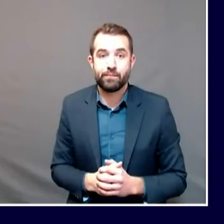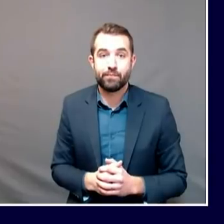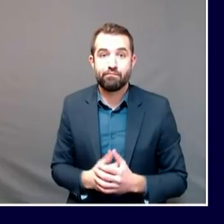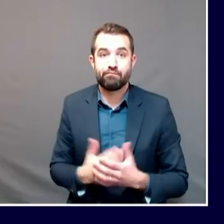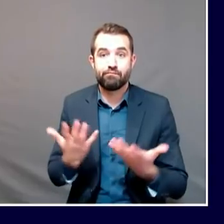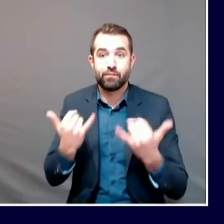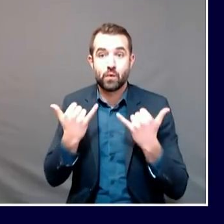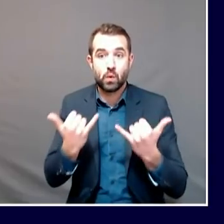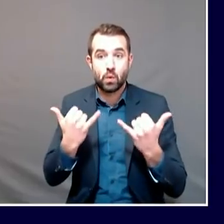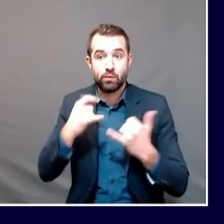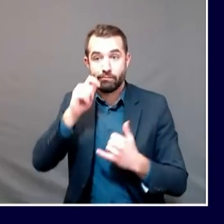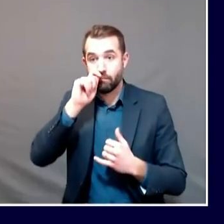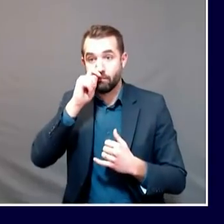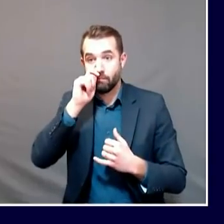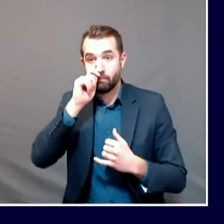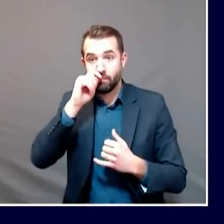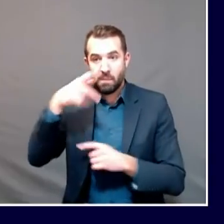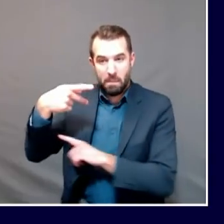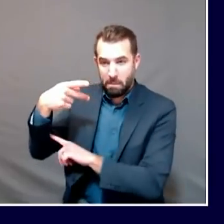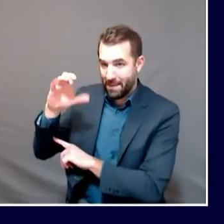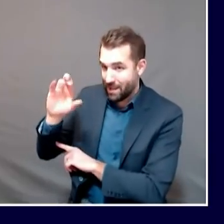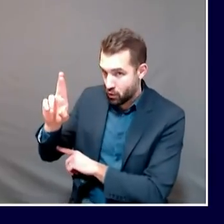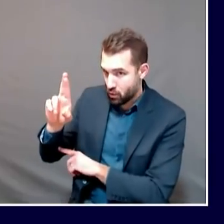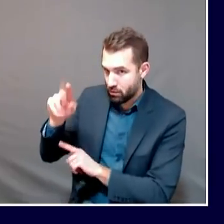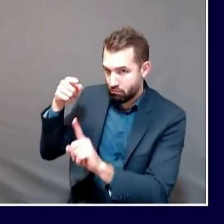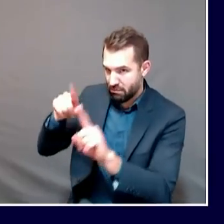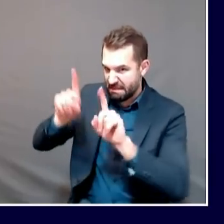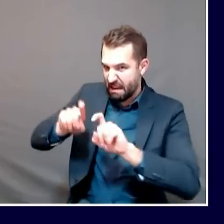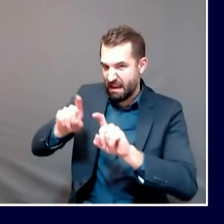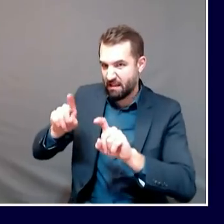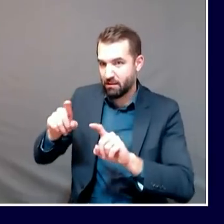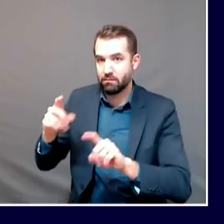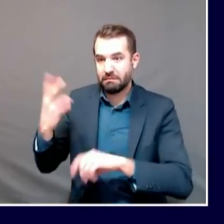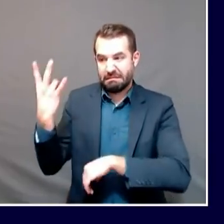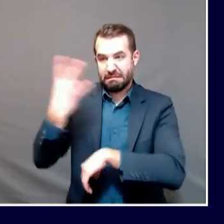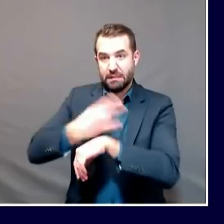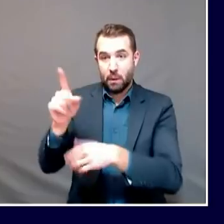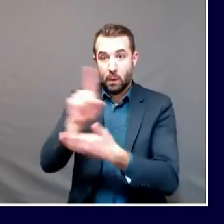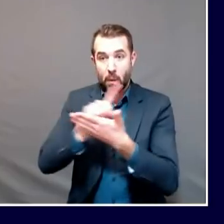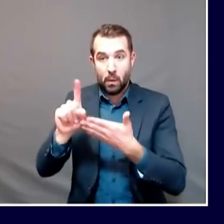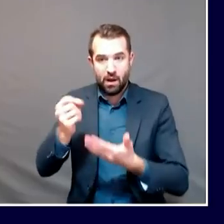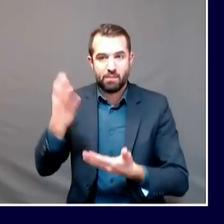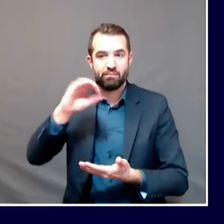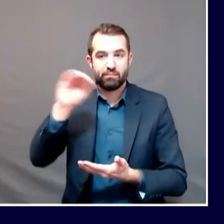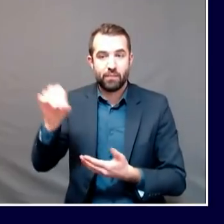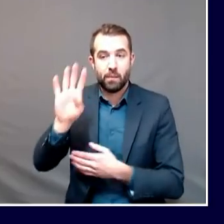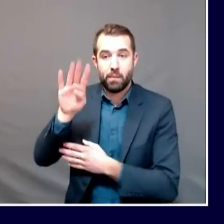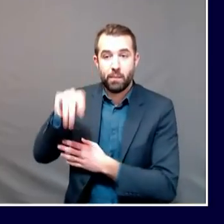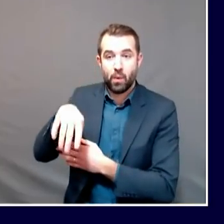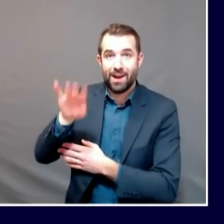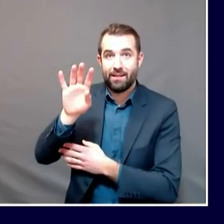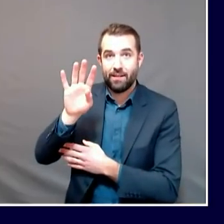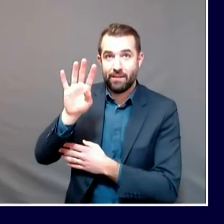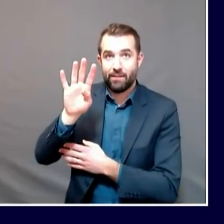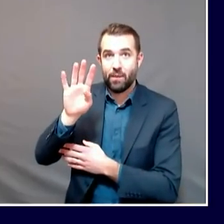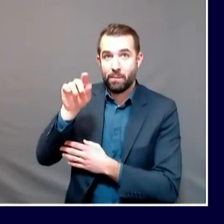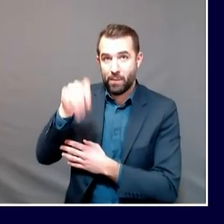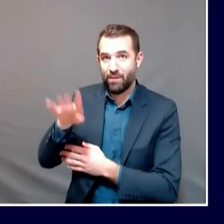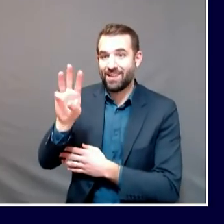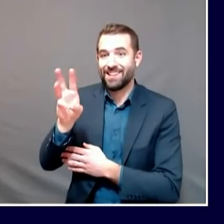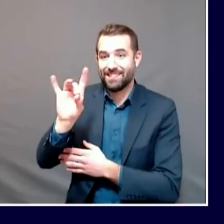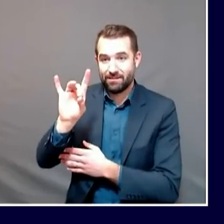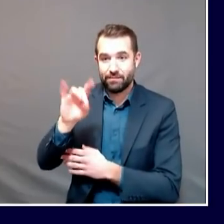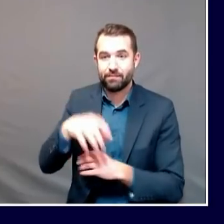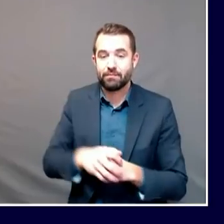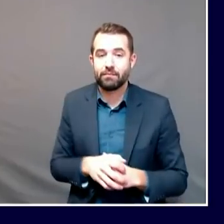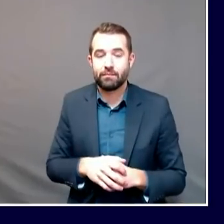PCR tests, our 7-day positivity rate stands at 4.64%, and our